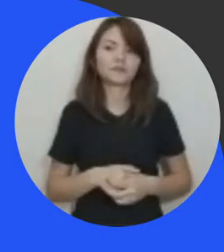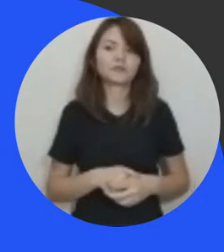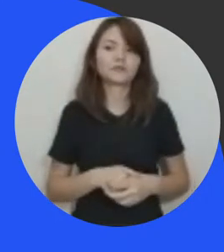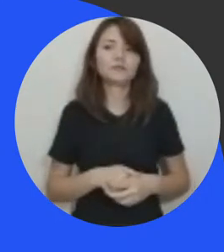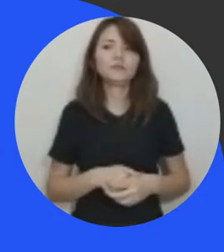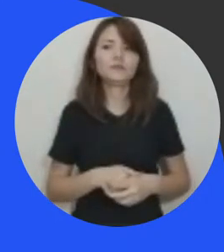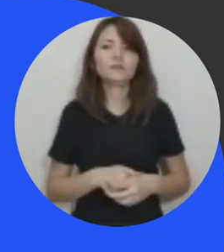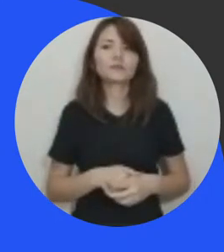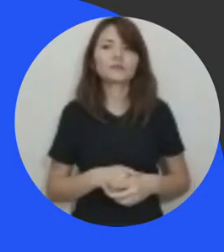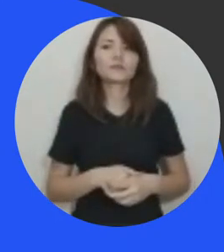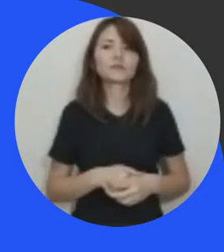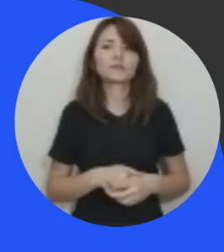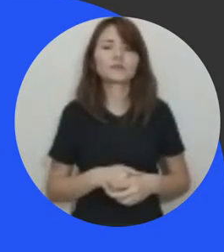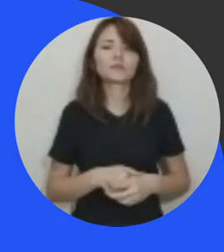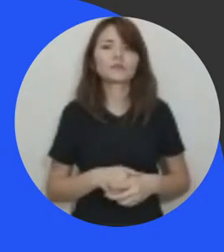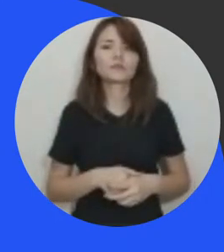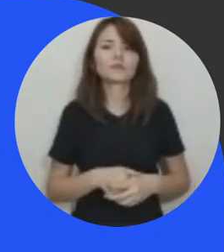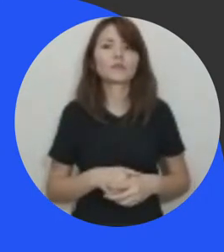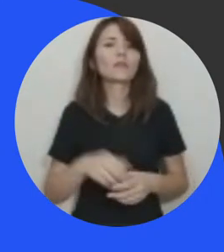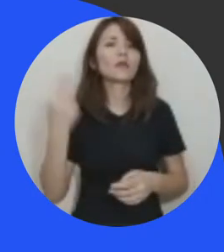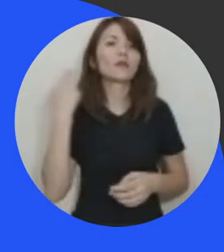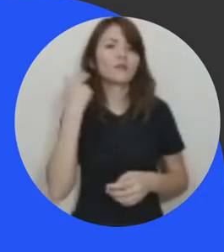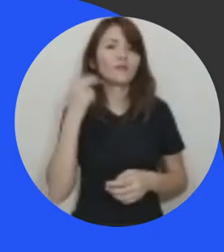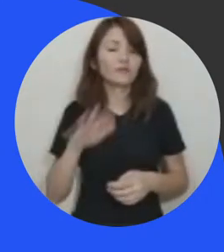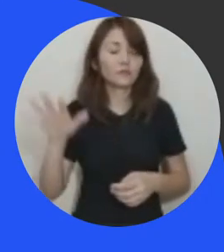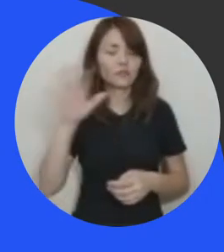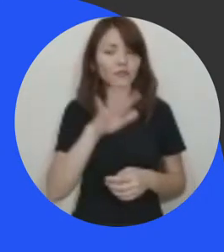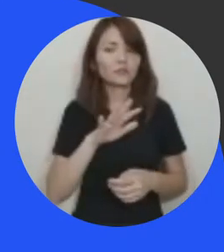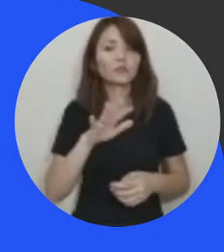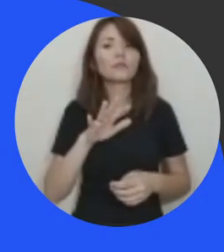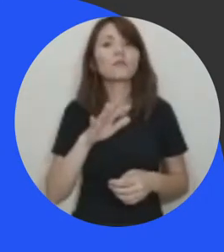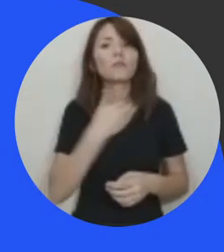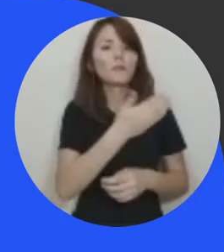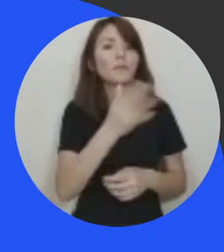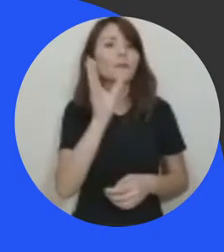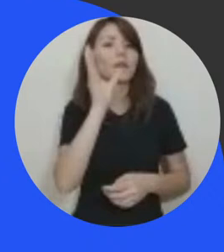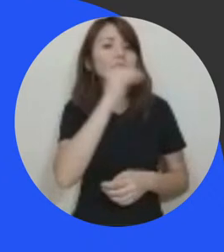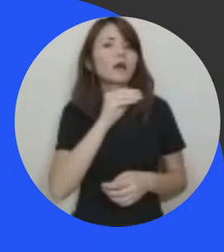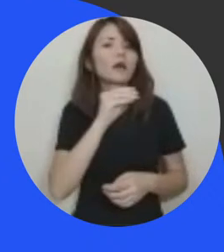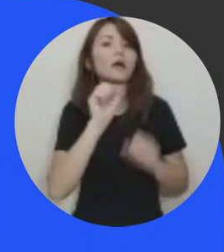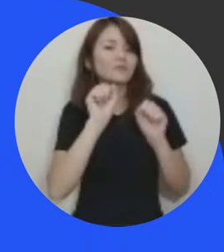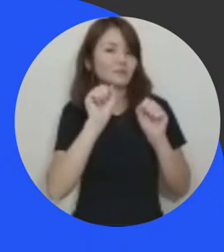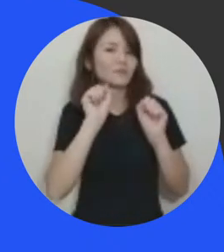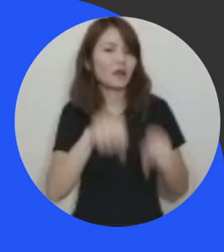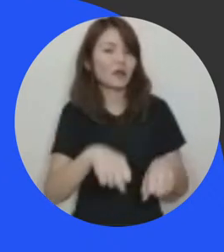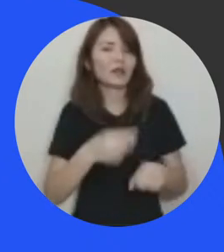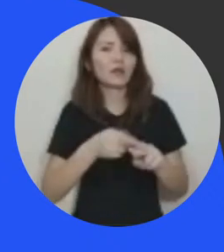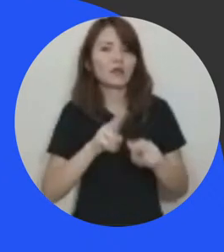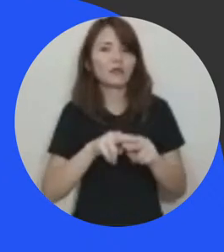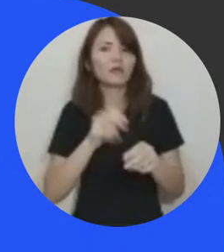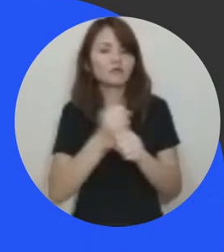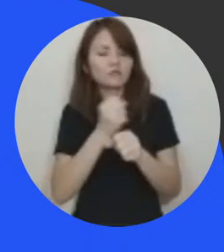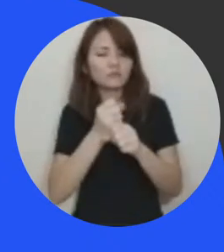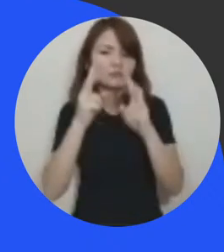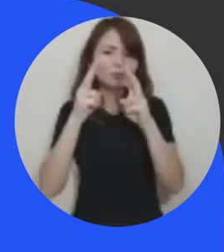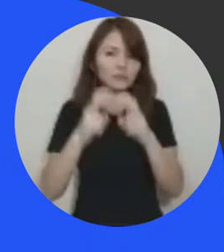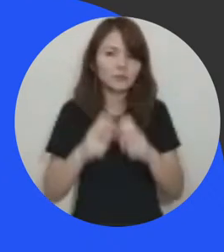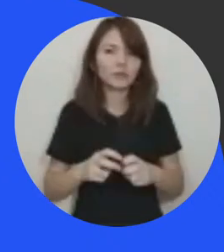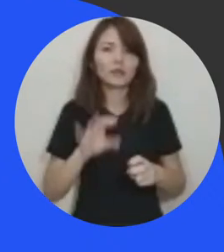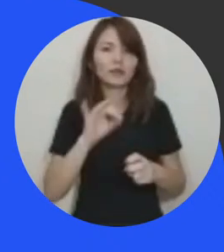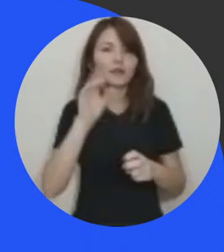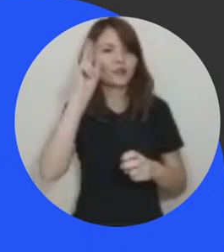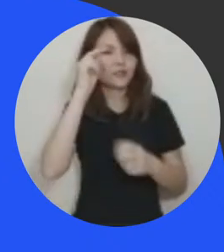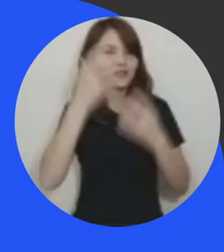So in the UK, we were able to do this, and we were able to look at the number of virus family trees